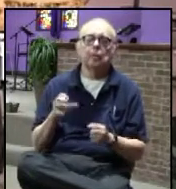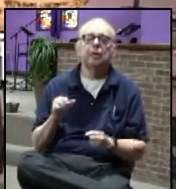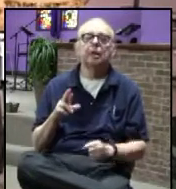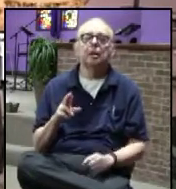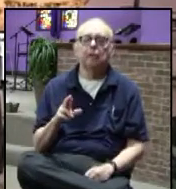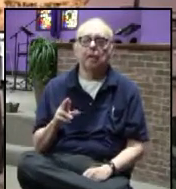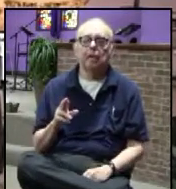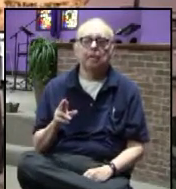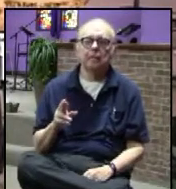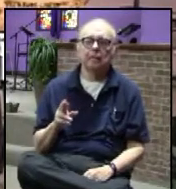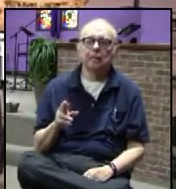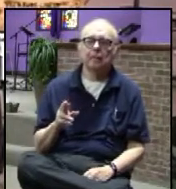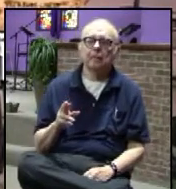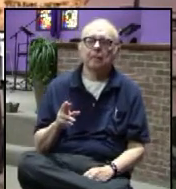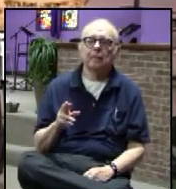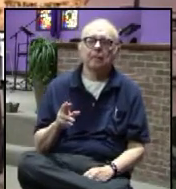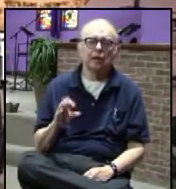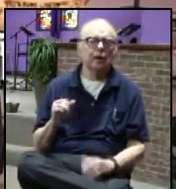car.